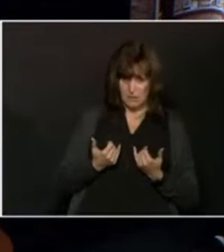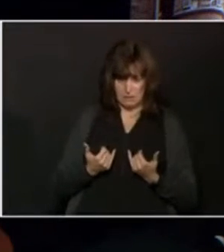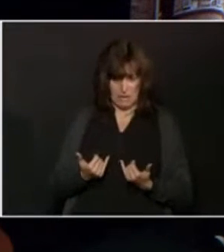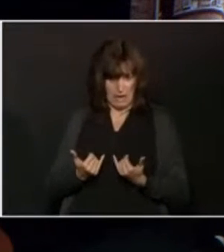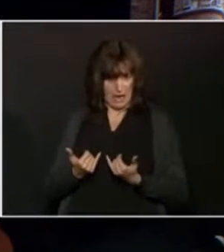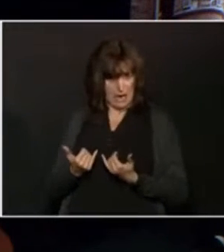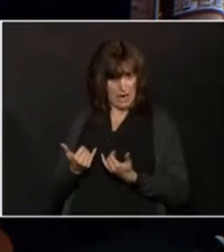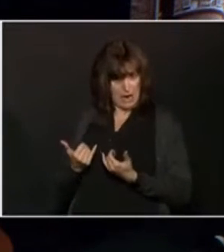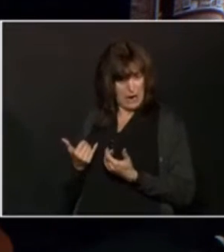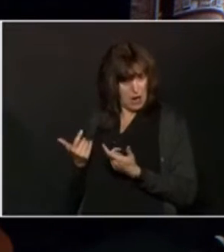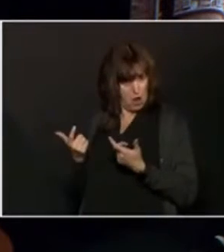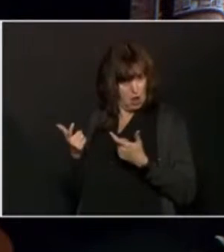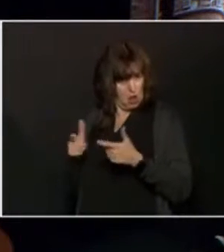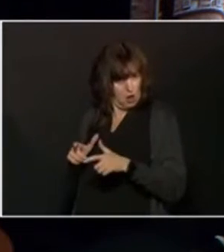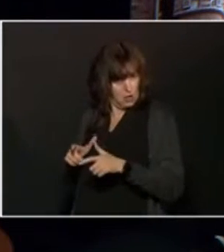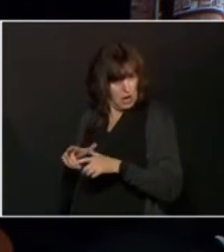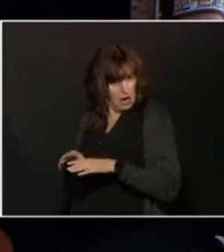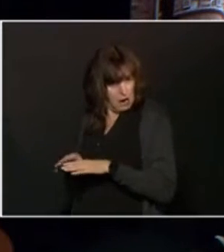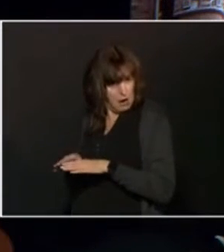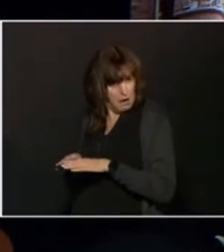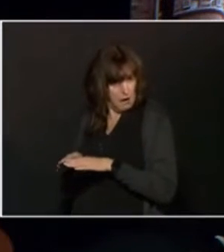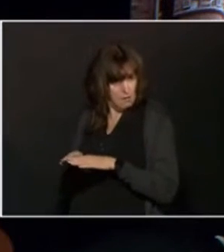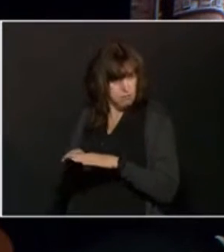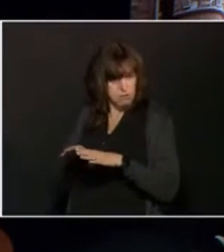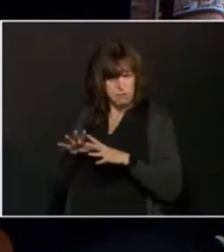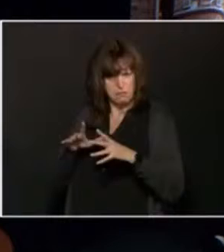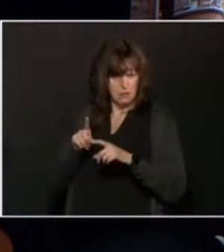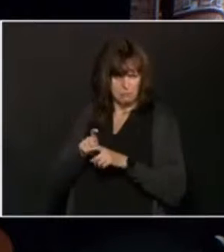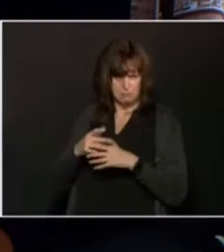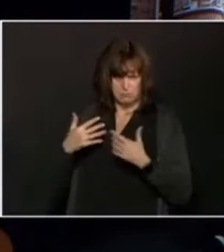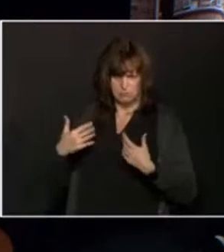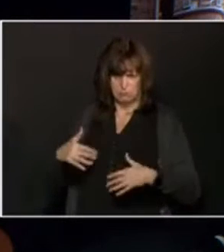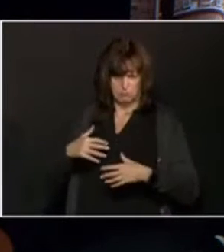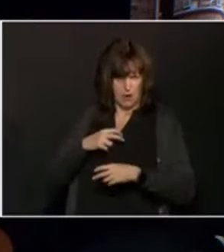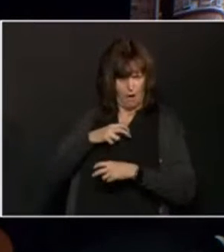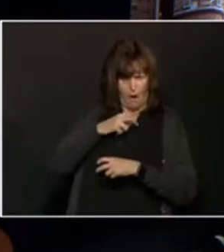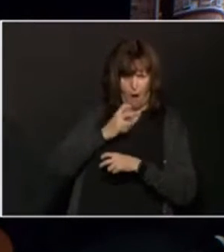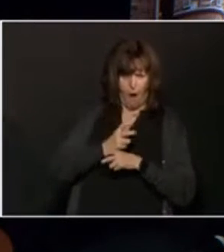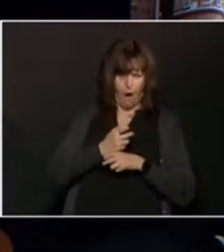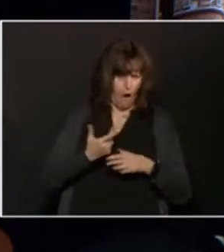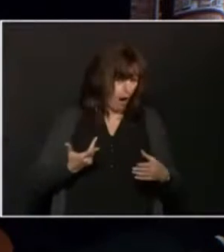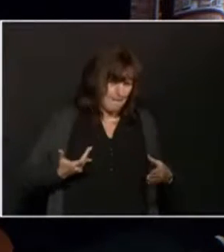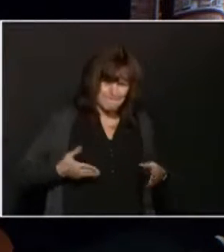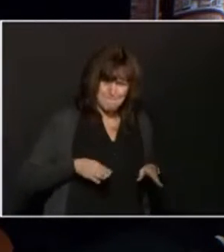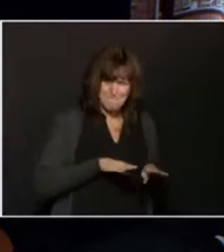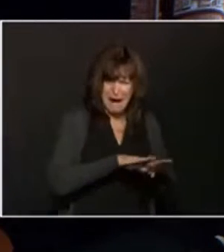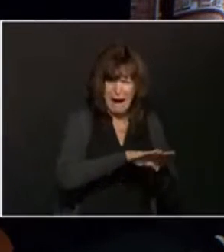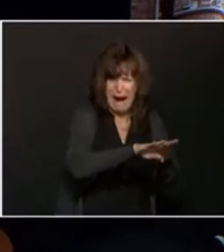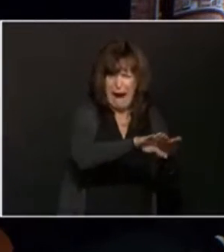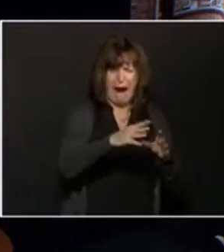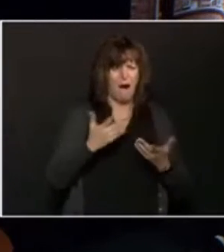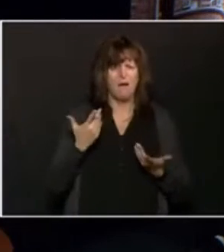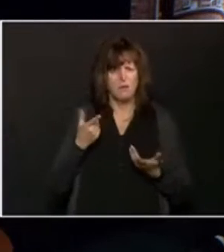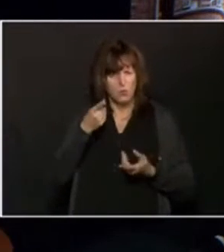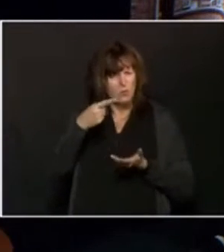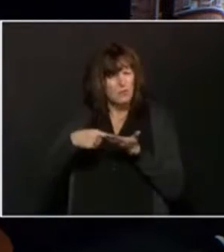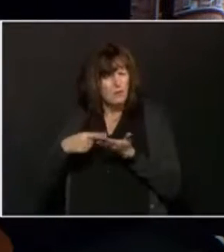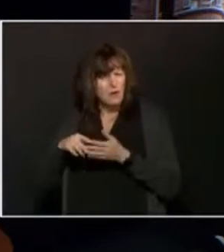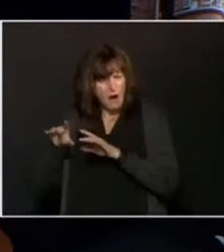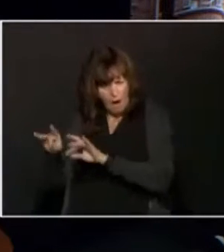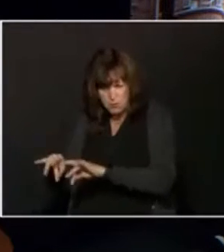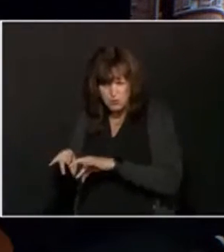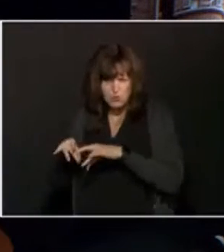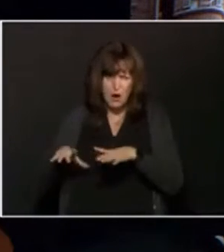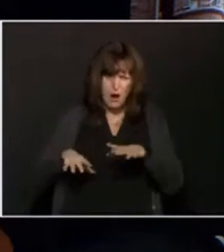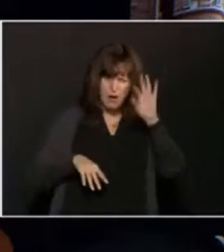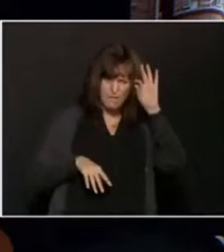hard lockdown? I mean, you compare it in the modeling to France and Australia. Are we talking about curfews? Are we talking about